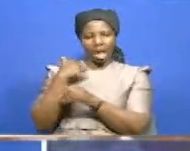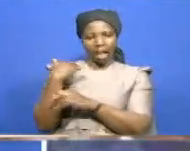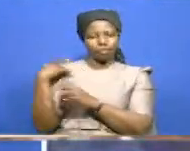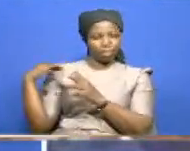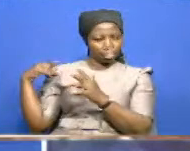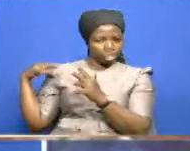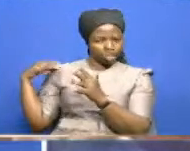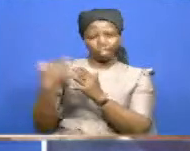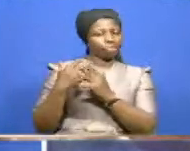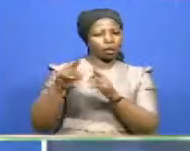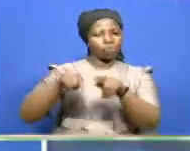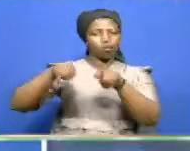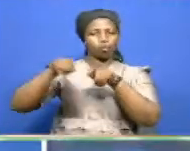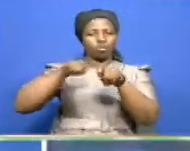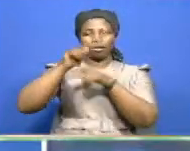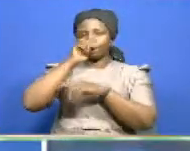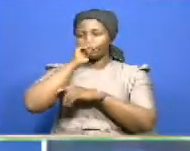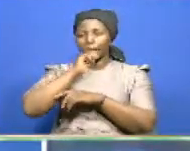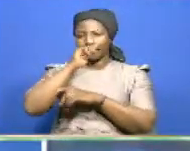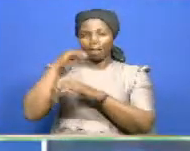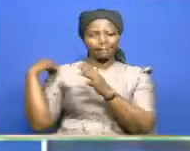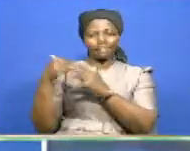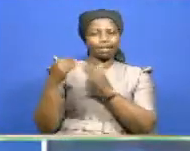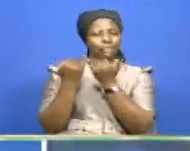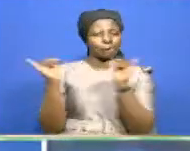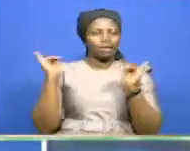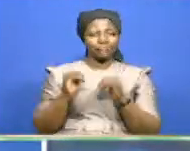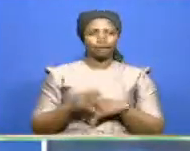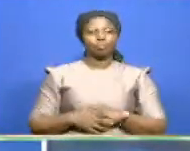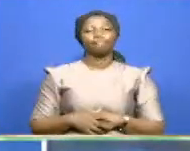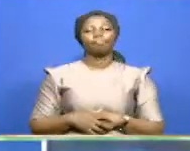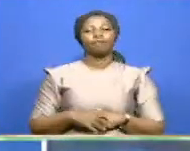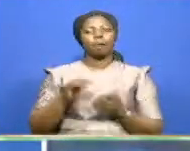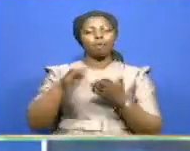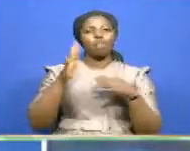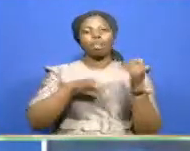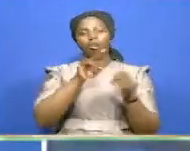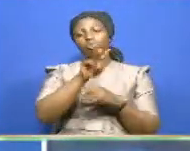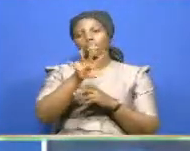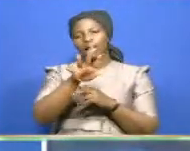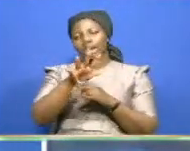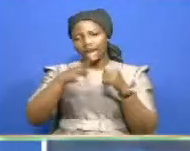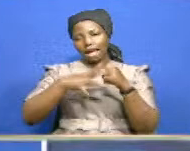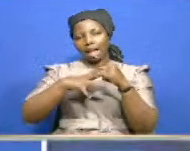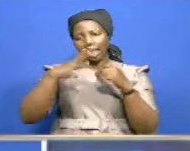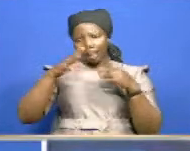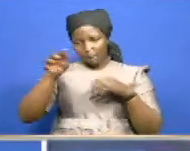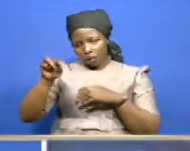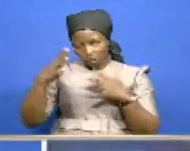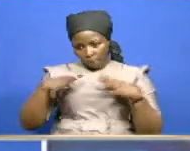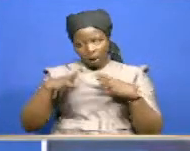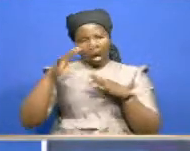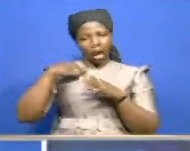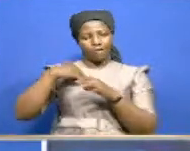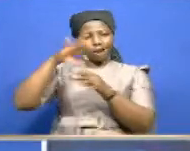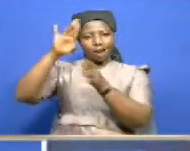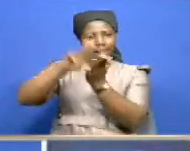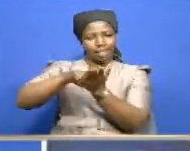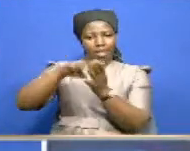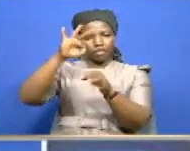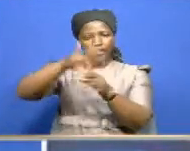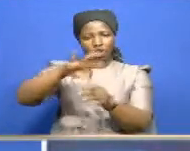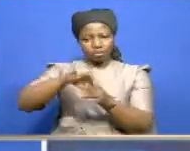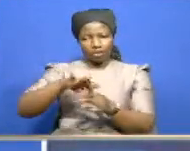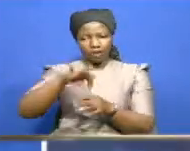uninterruptedly governed Tanzania since independence. More than 29 million people have registered to cast their ballots.